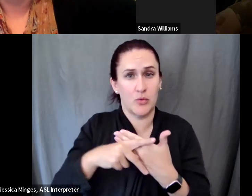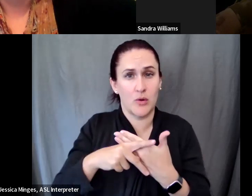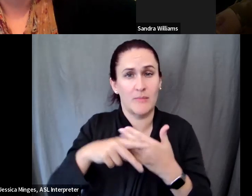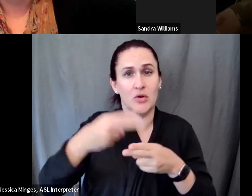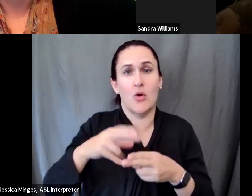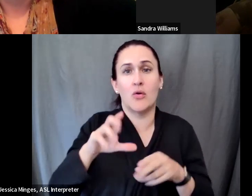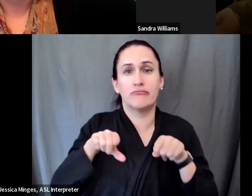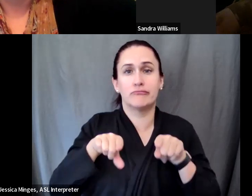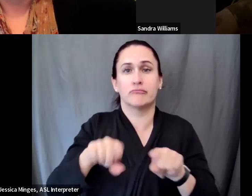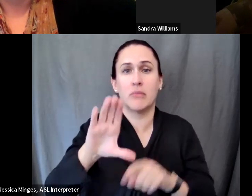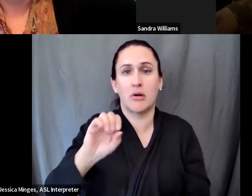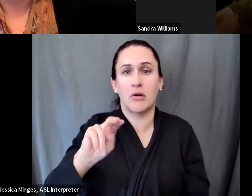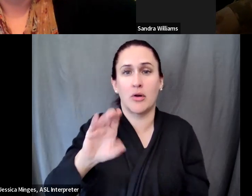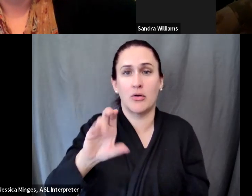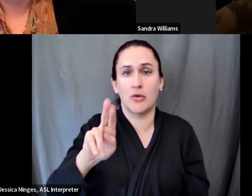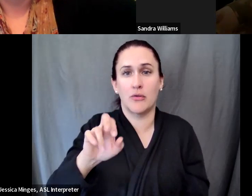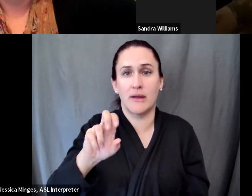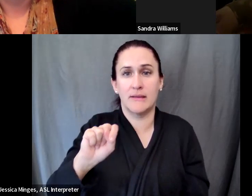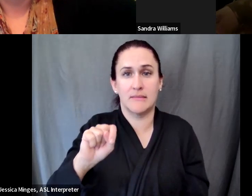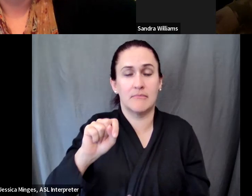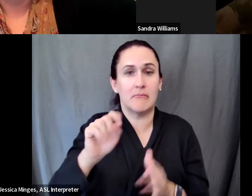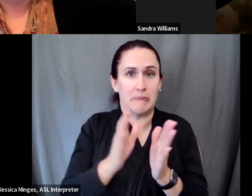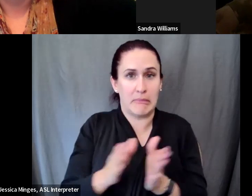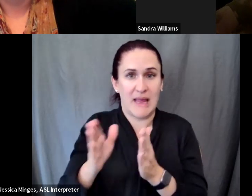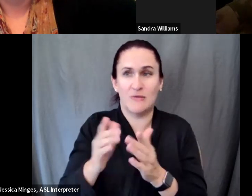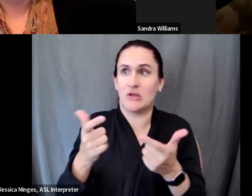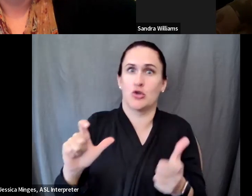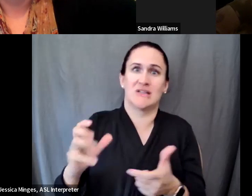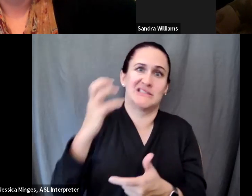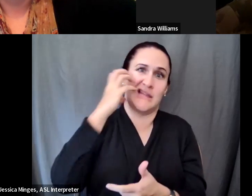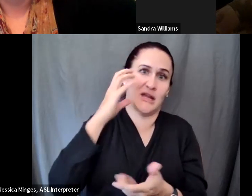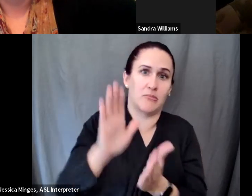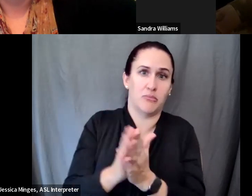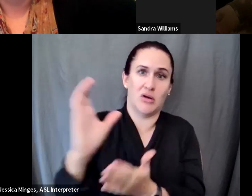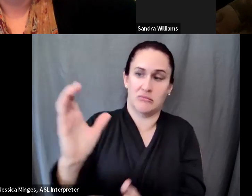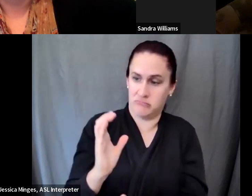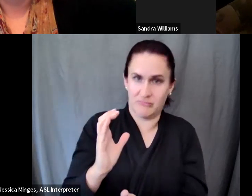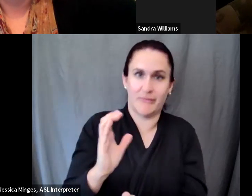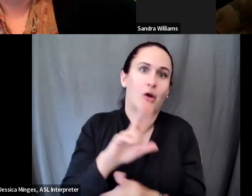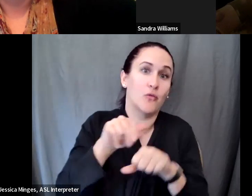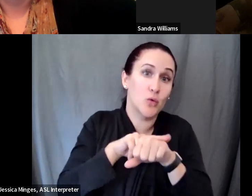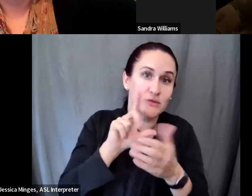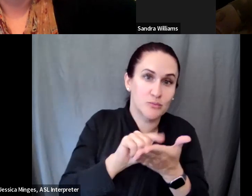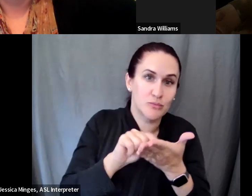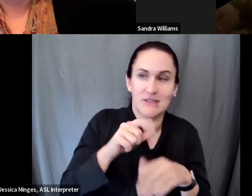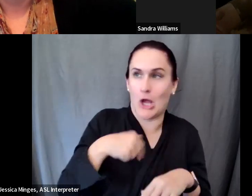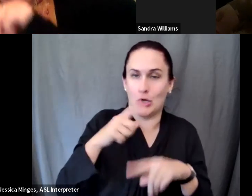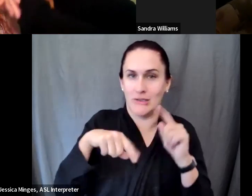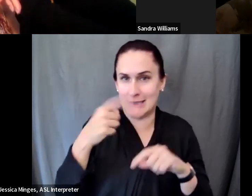at that time. It was a really big book that was handed to me. Of course, it was in print. I never told them I couldn't read